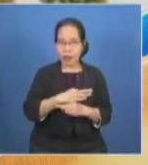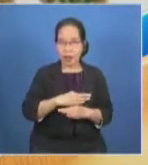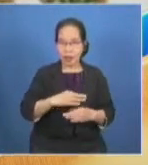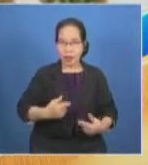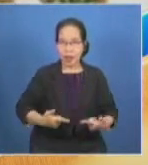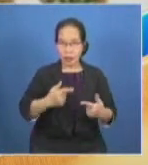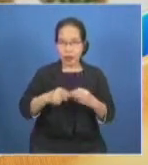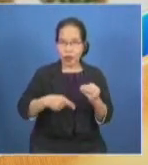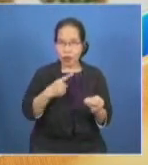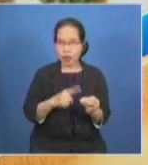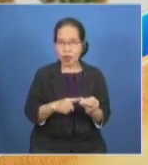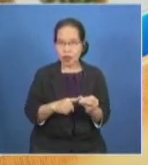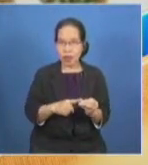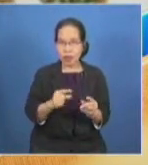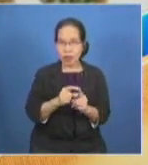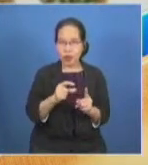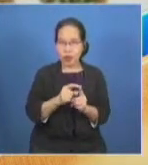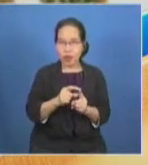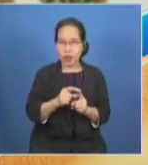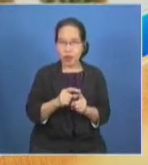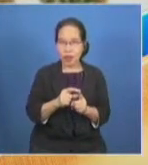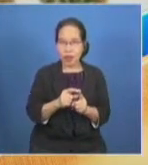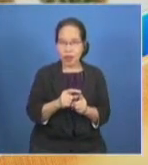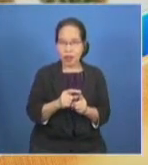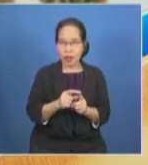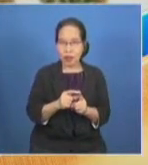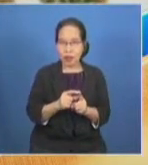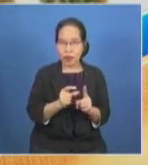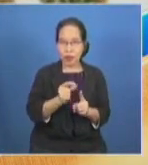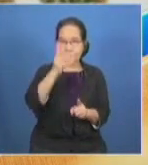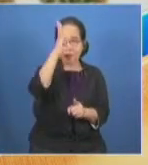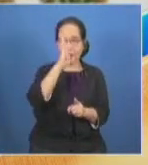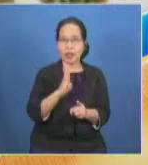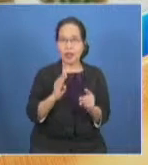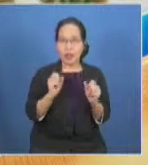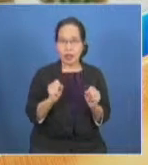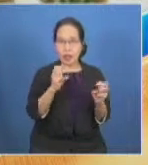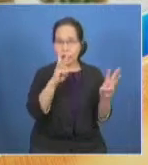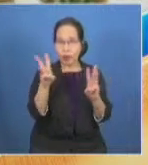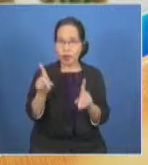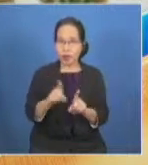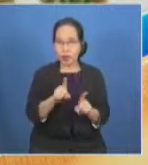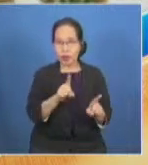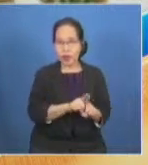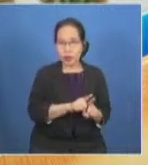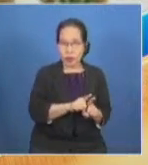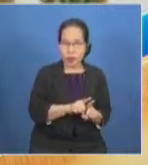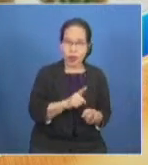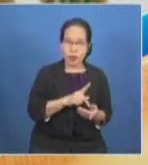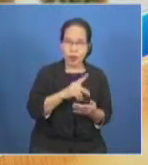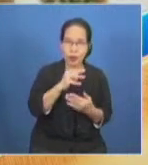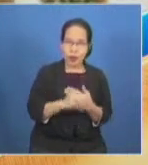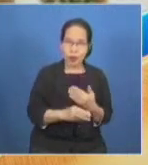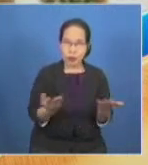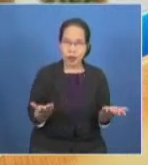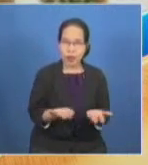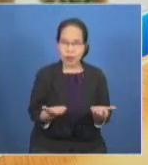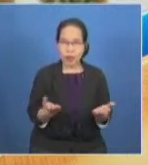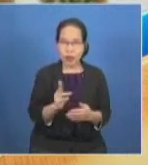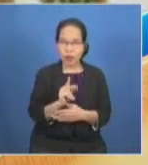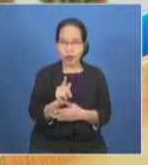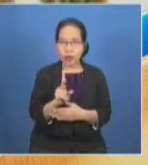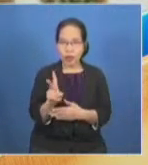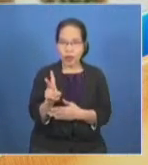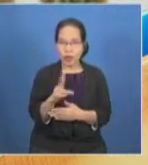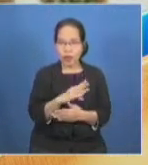fit our lives in accordance with the words and righteousness of God that we can also watch in